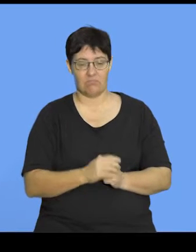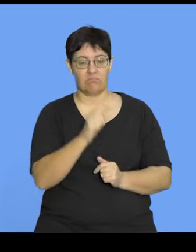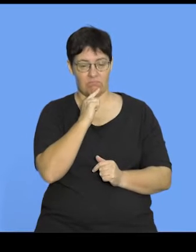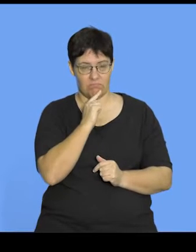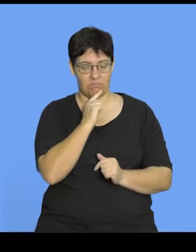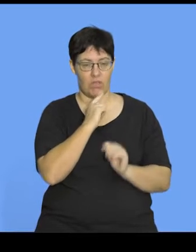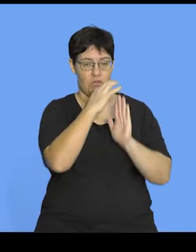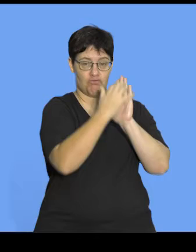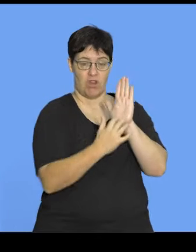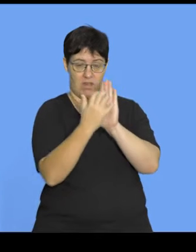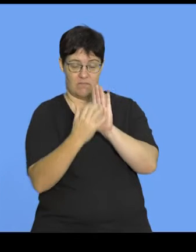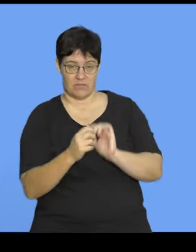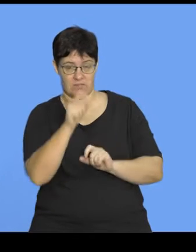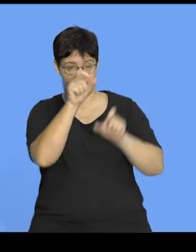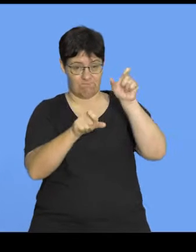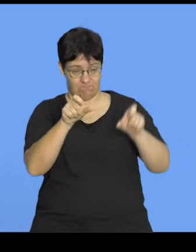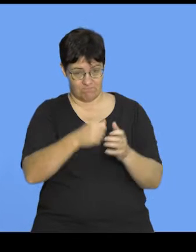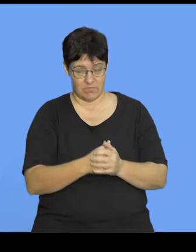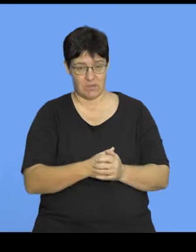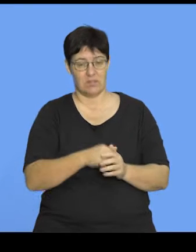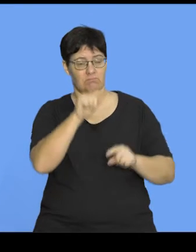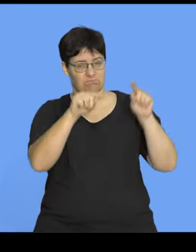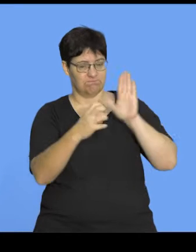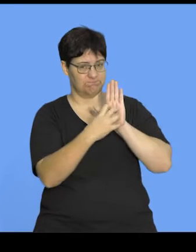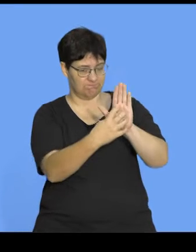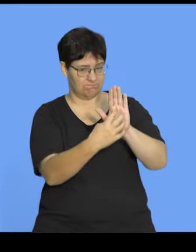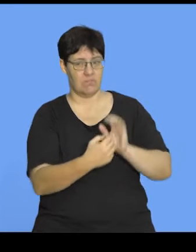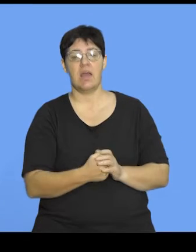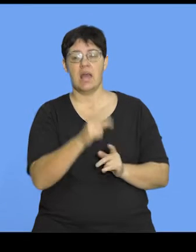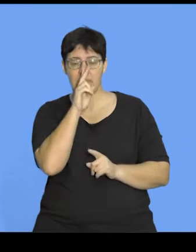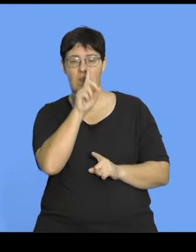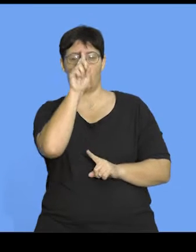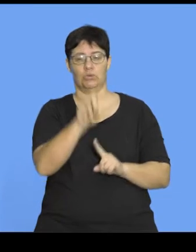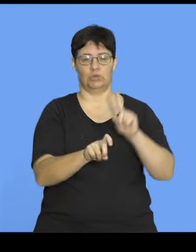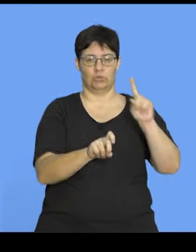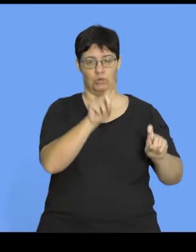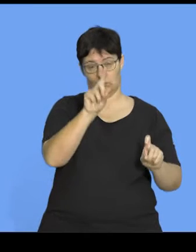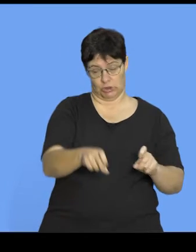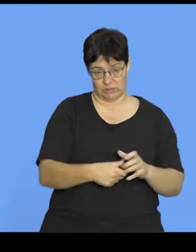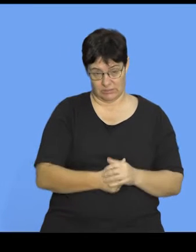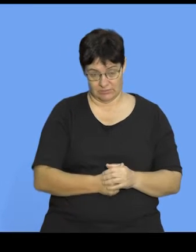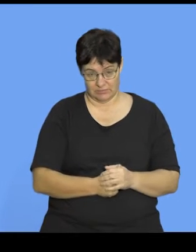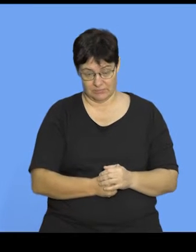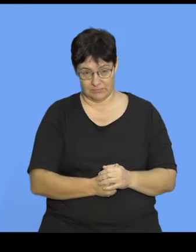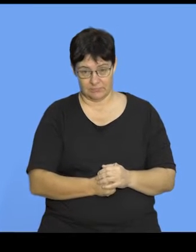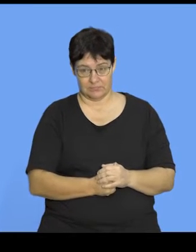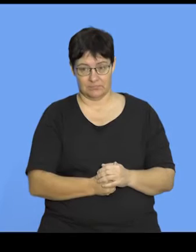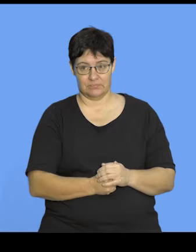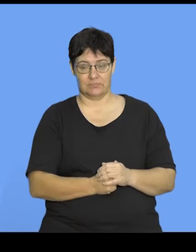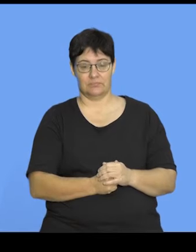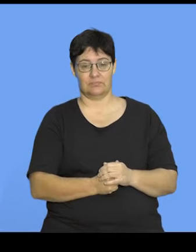at the graphs associated with this, and then we're going to look at different types of questions, because there's lots of ways we can ask